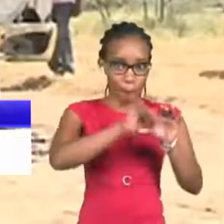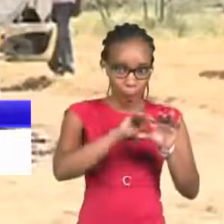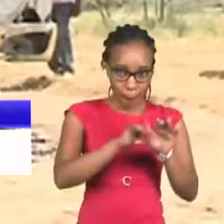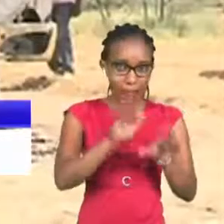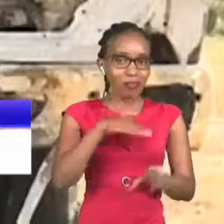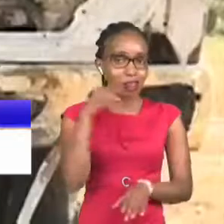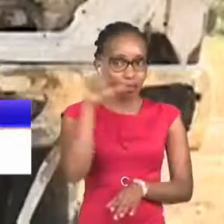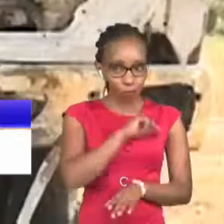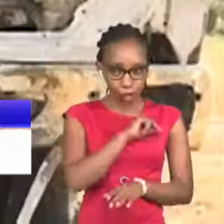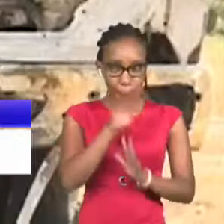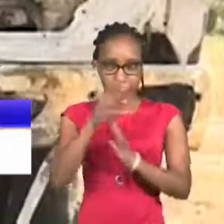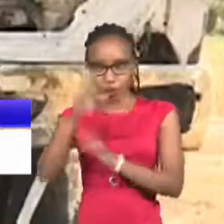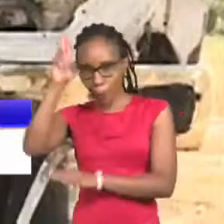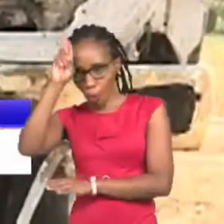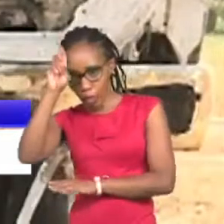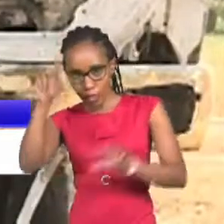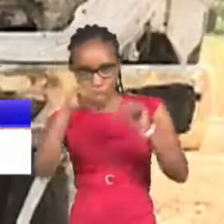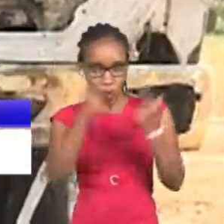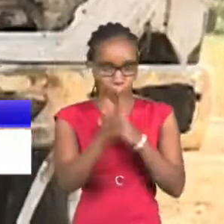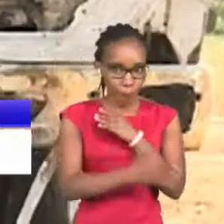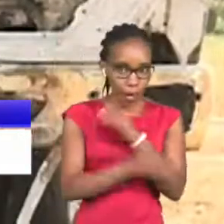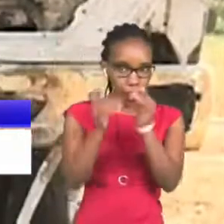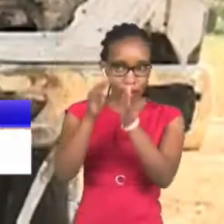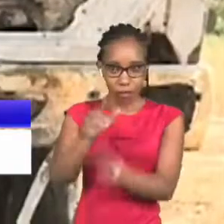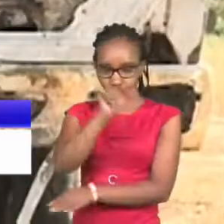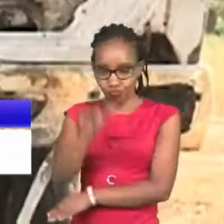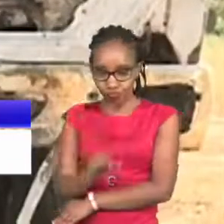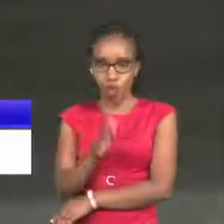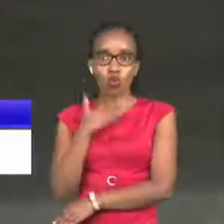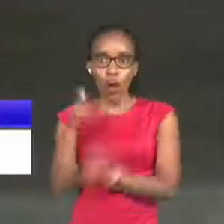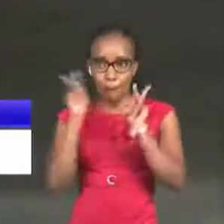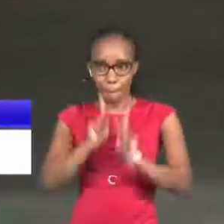night battle between police and the bandits. Leaders from the region are calling for